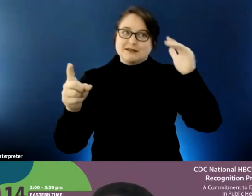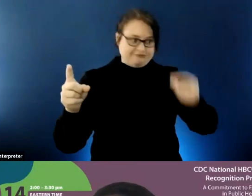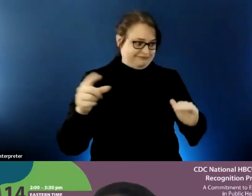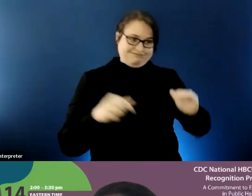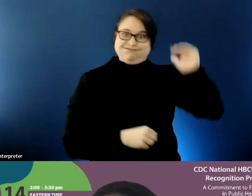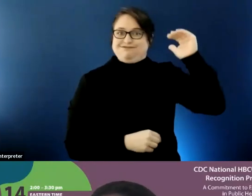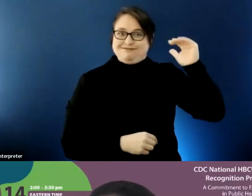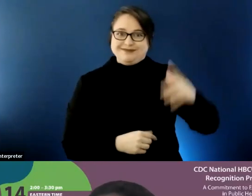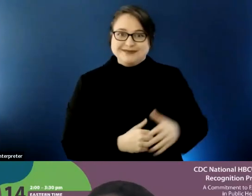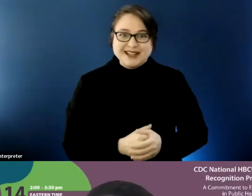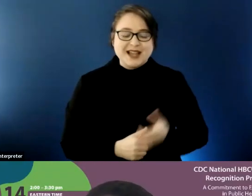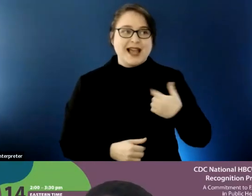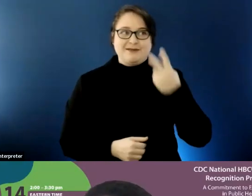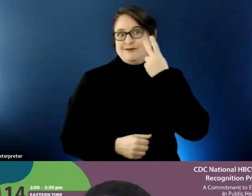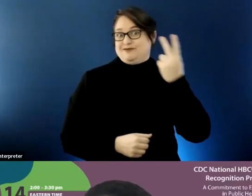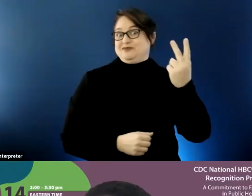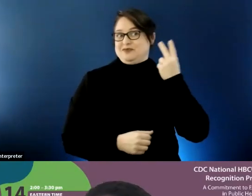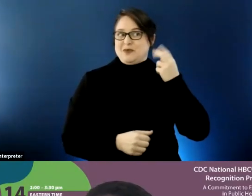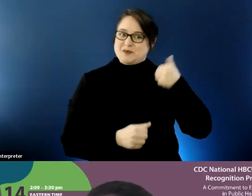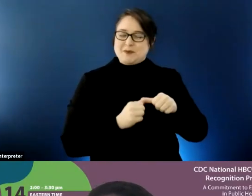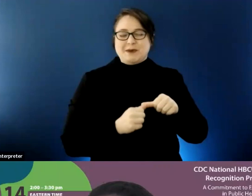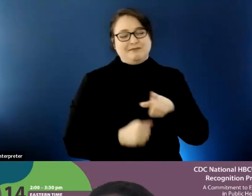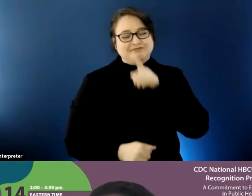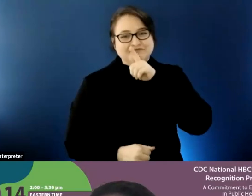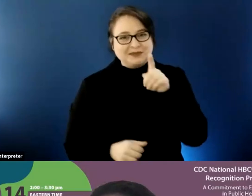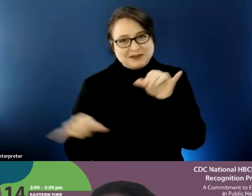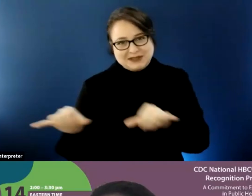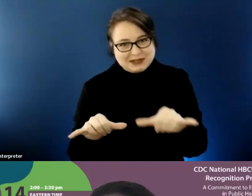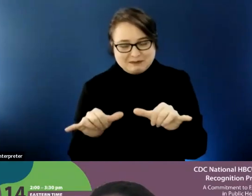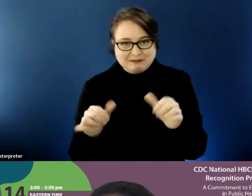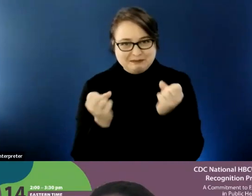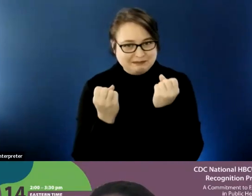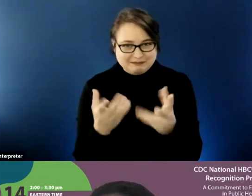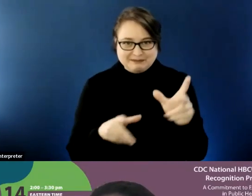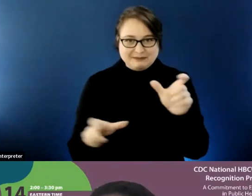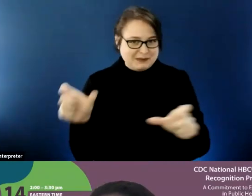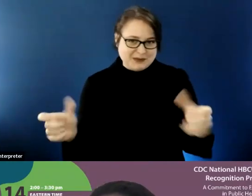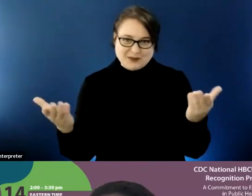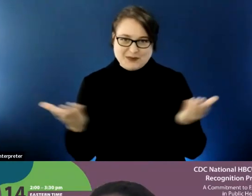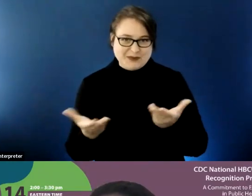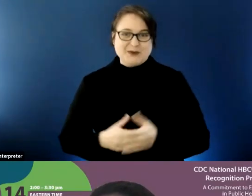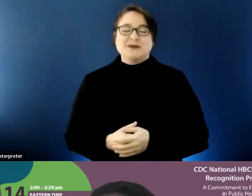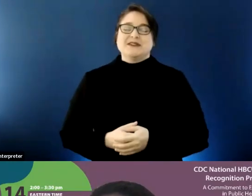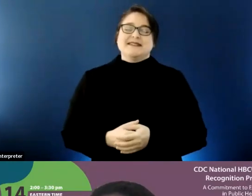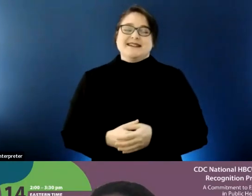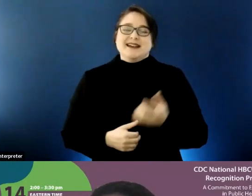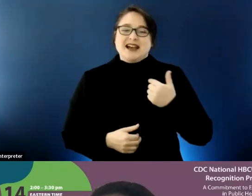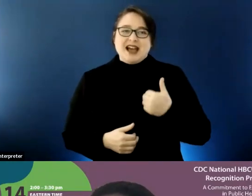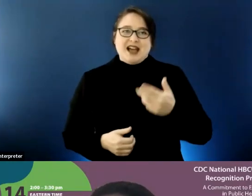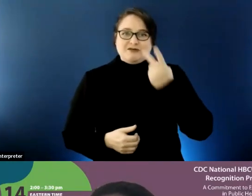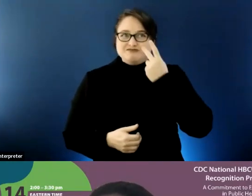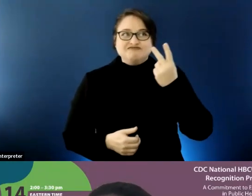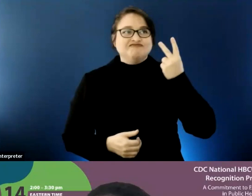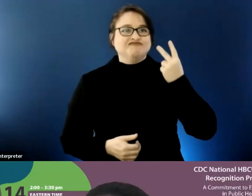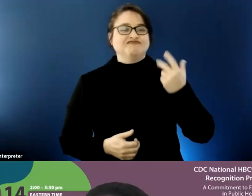I remember, and I'm sure that's the same with many people here in the audience. I remember going to see